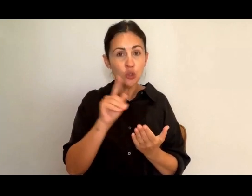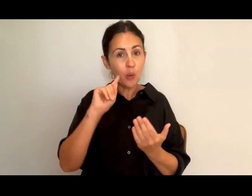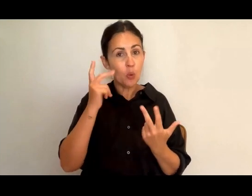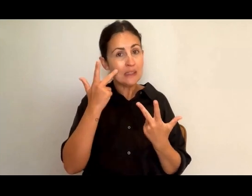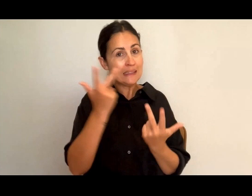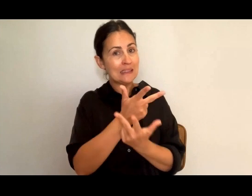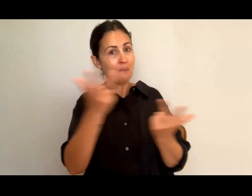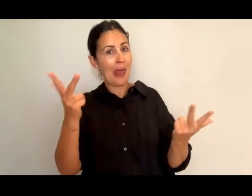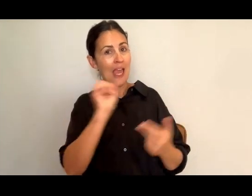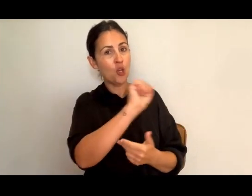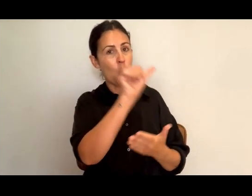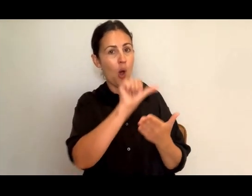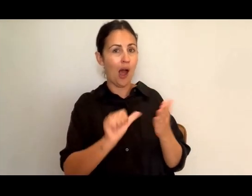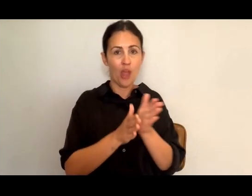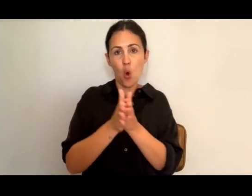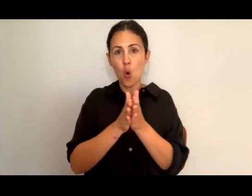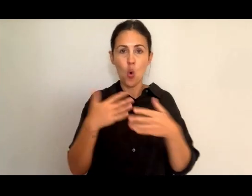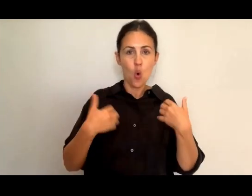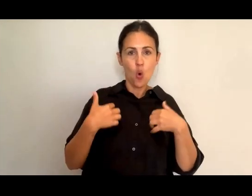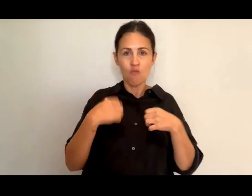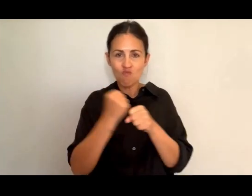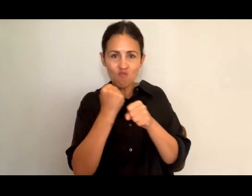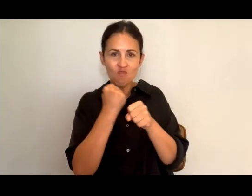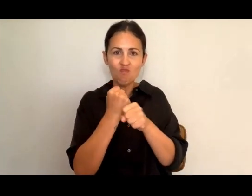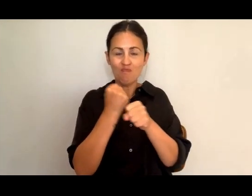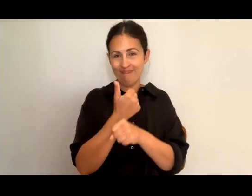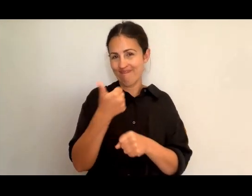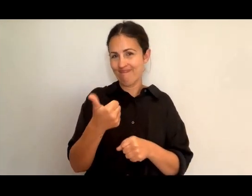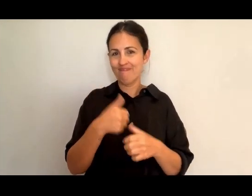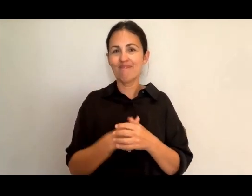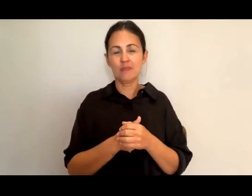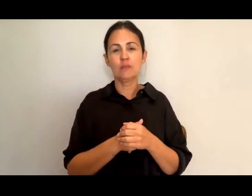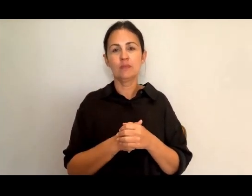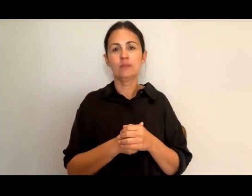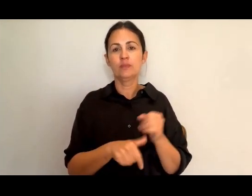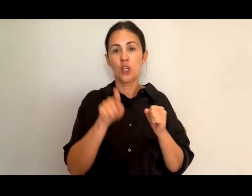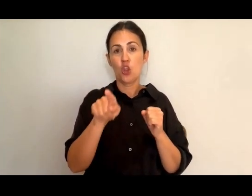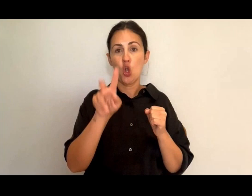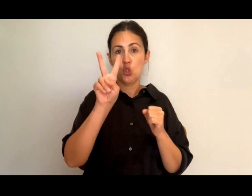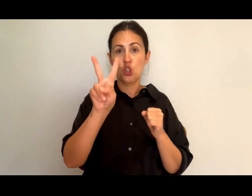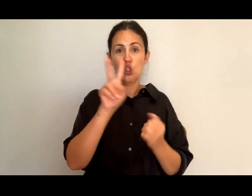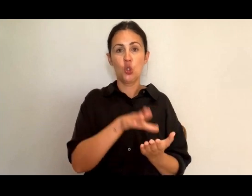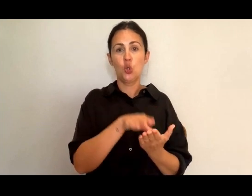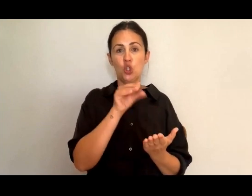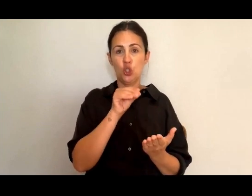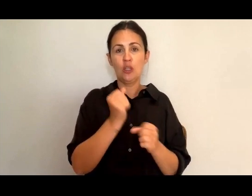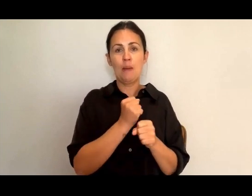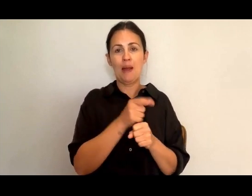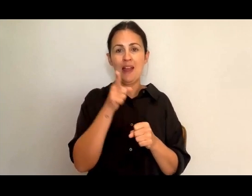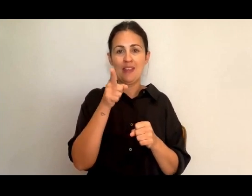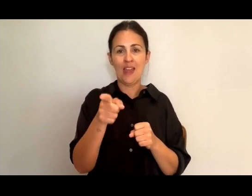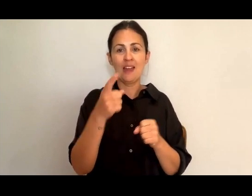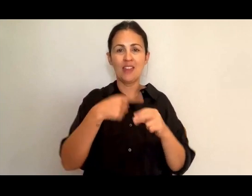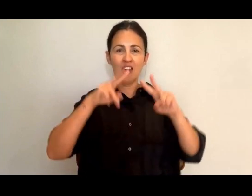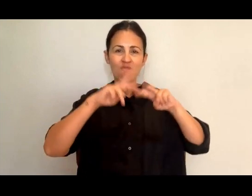Orange Library. In this work, the 2 students who put this particular piece together explored ideas around scale